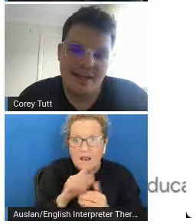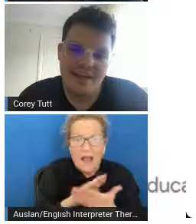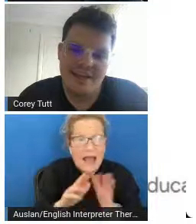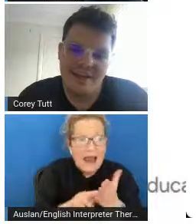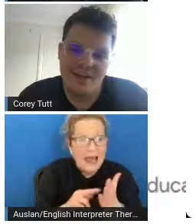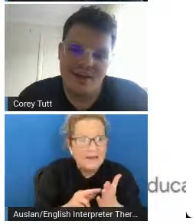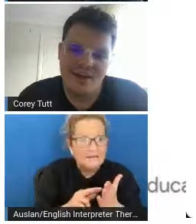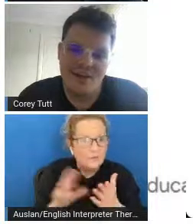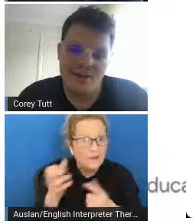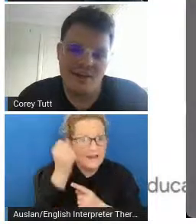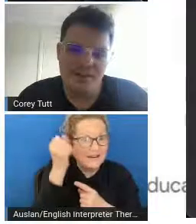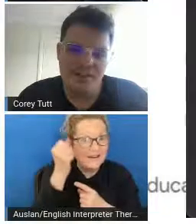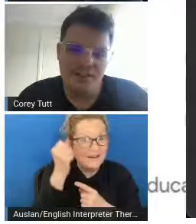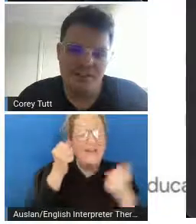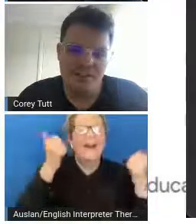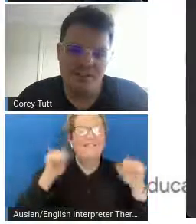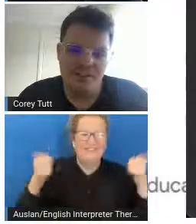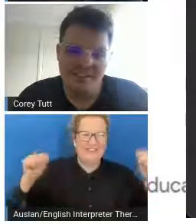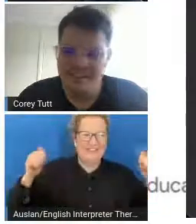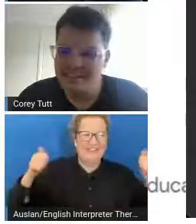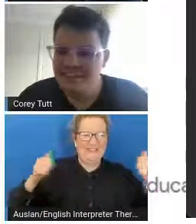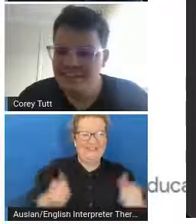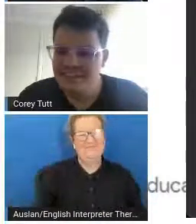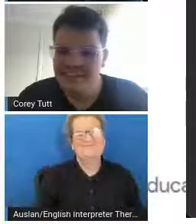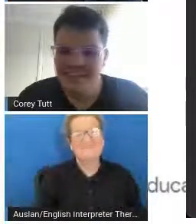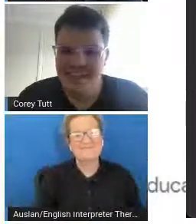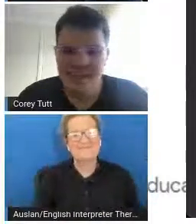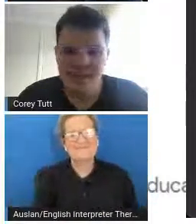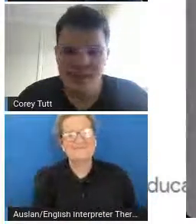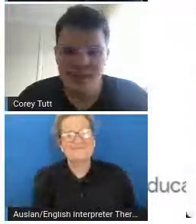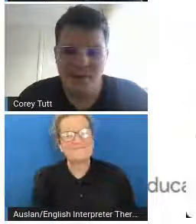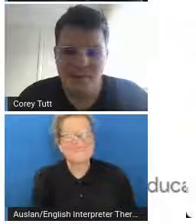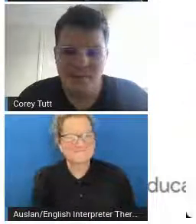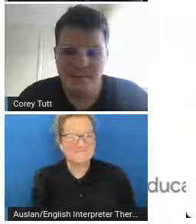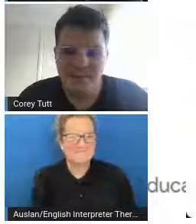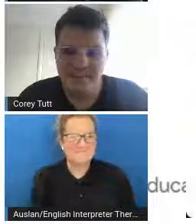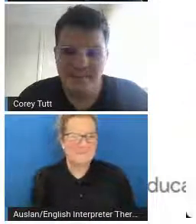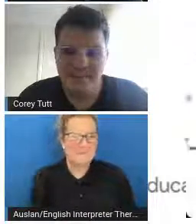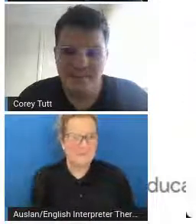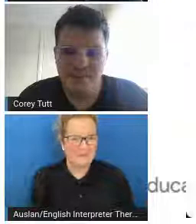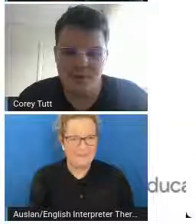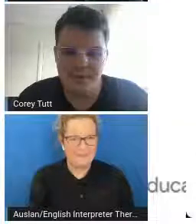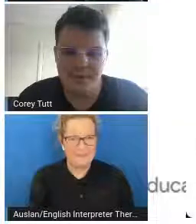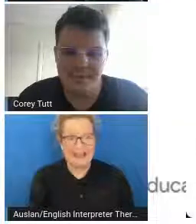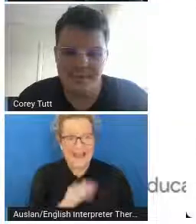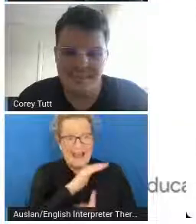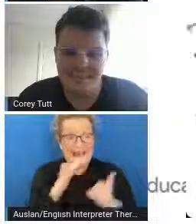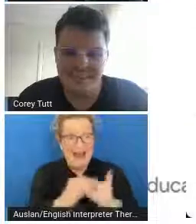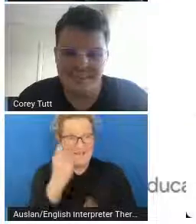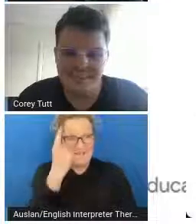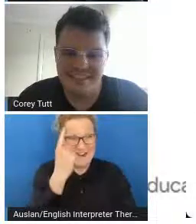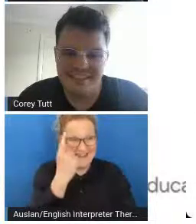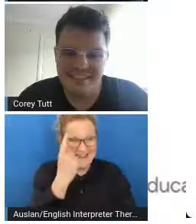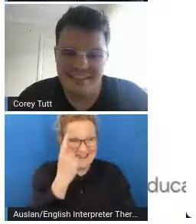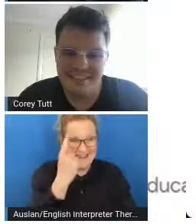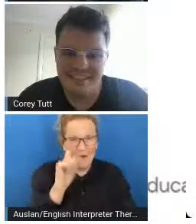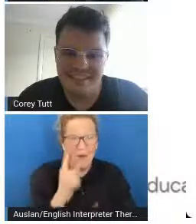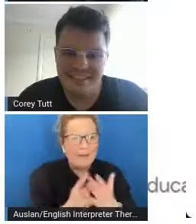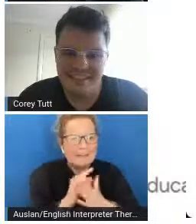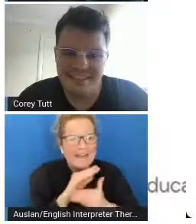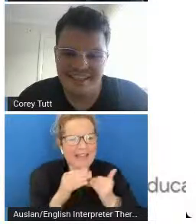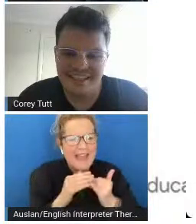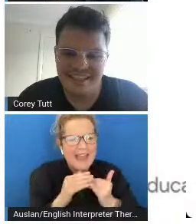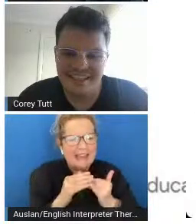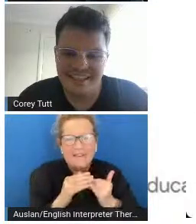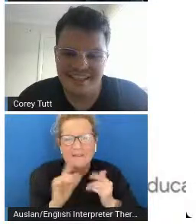it. Hanan's children were watching. Johnson, taking it home. What happens at the end? What happens?